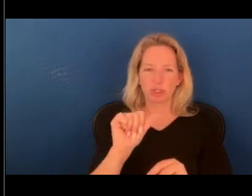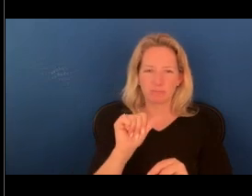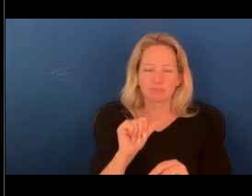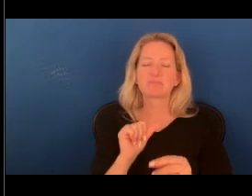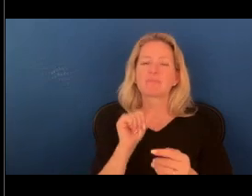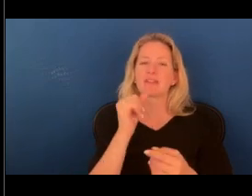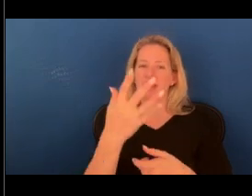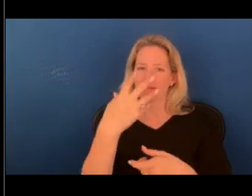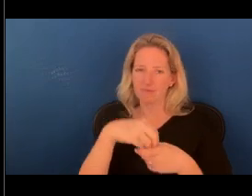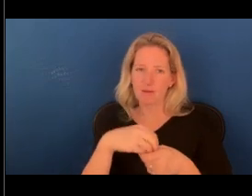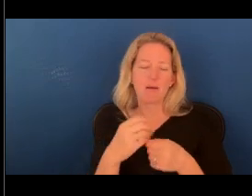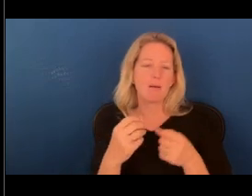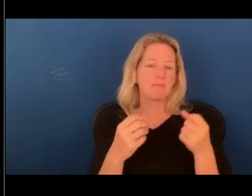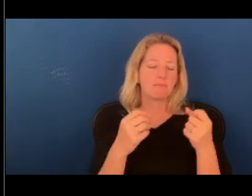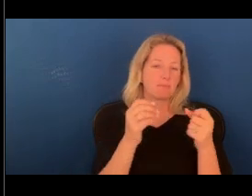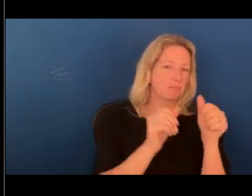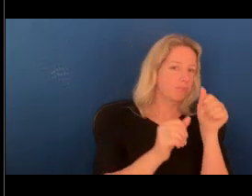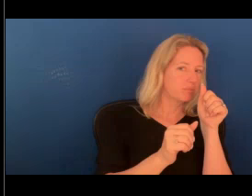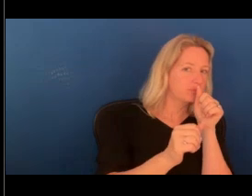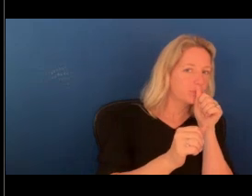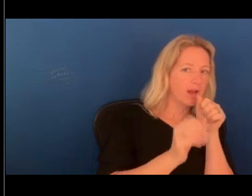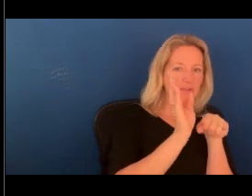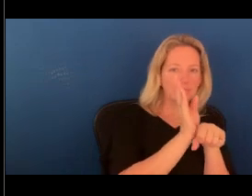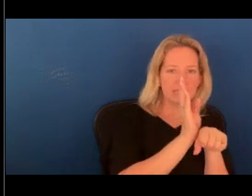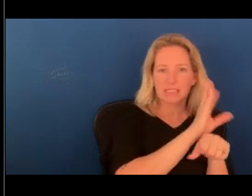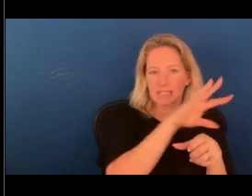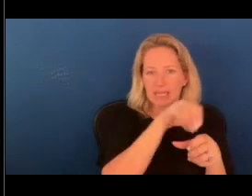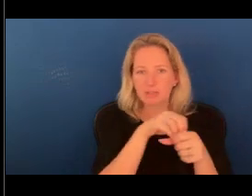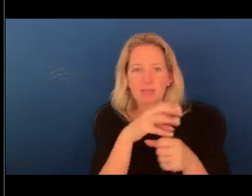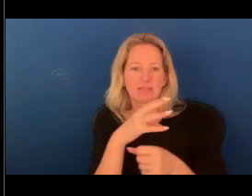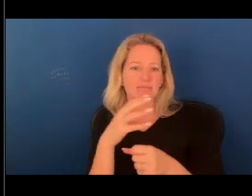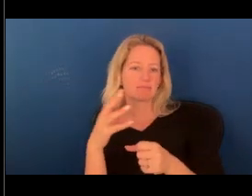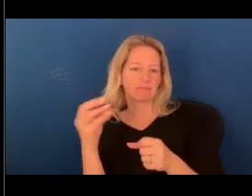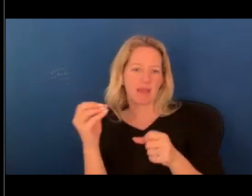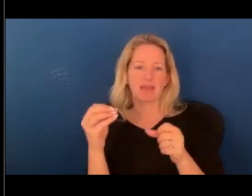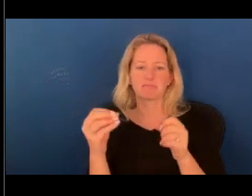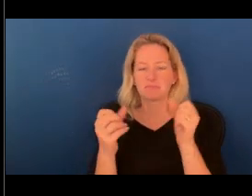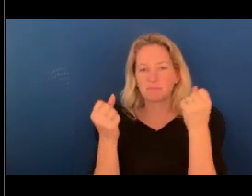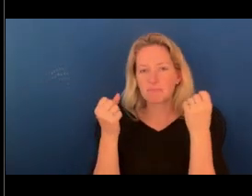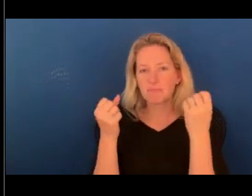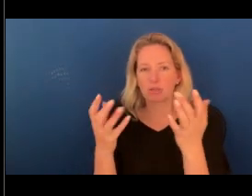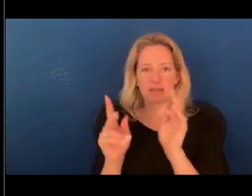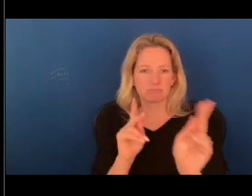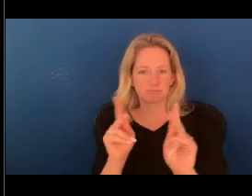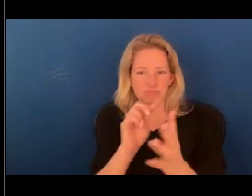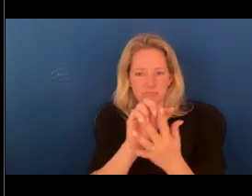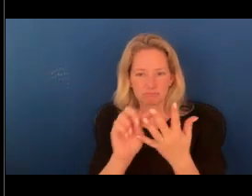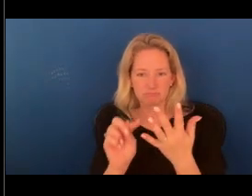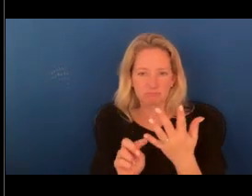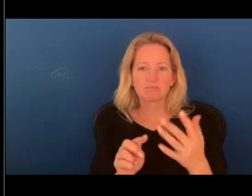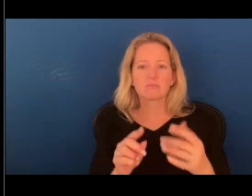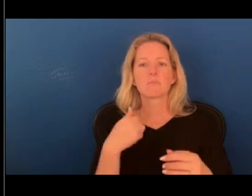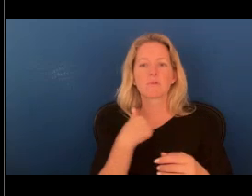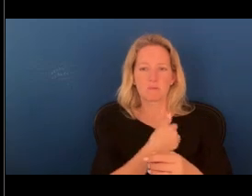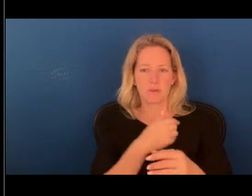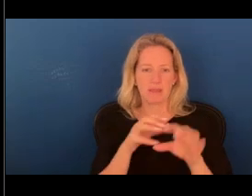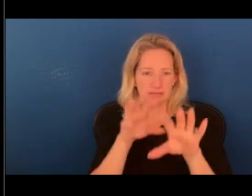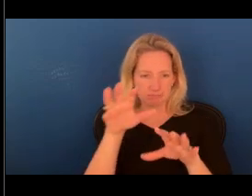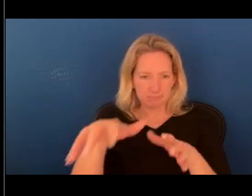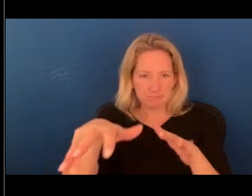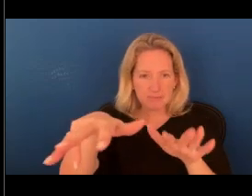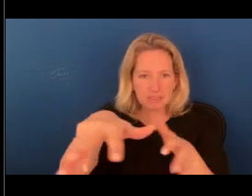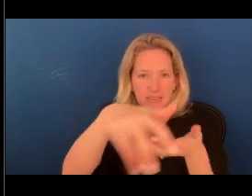sector engagement to advance trash-free communities. Various trash capture devices, such as litter getters, which are portable in-stream trash capture